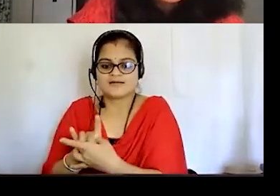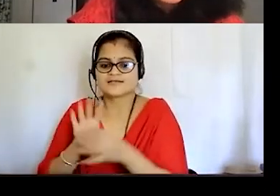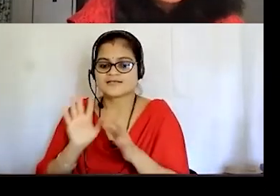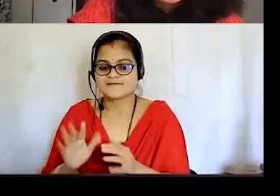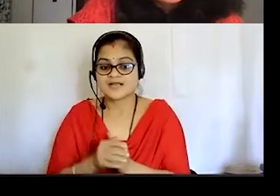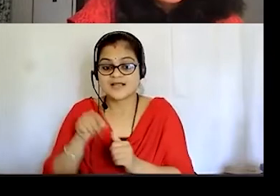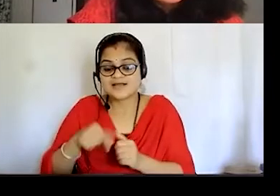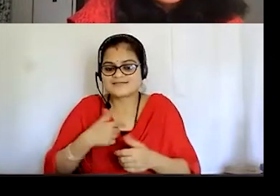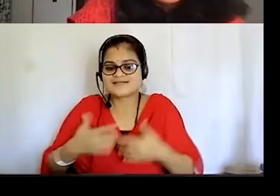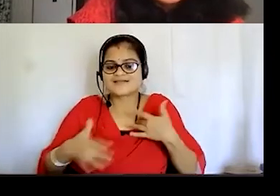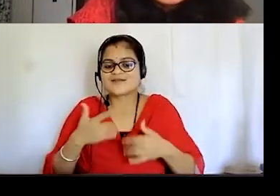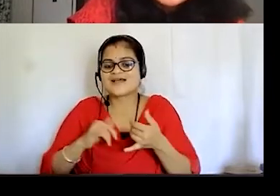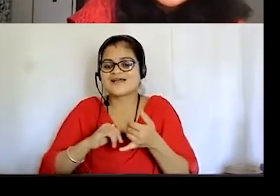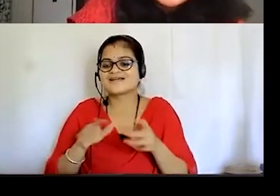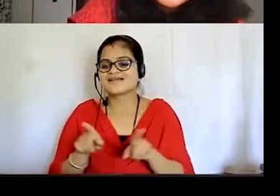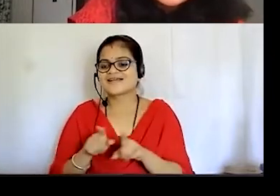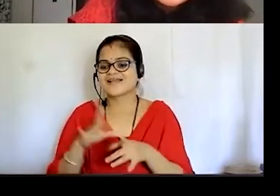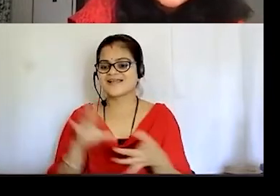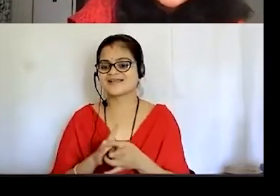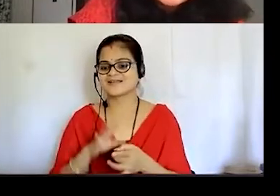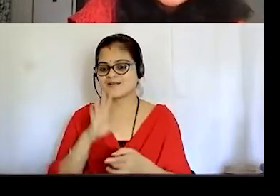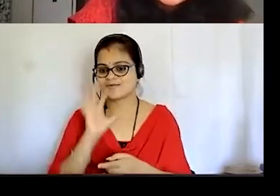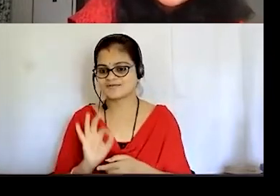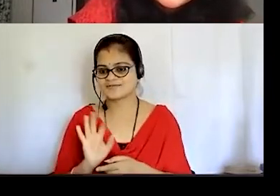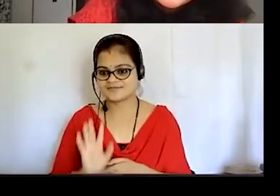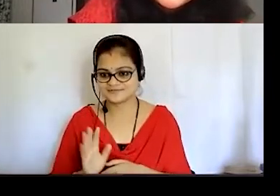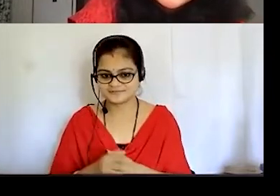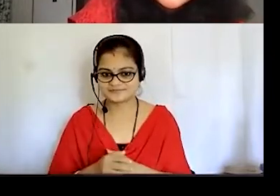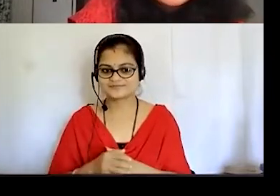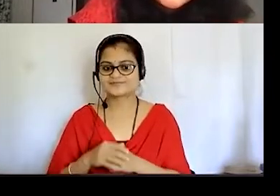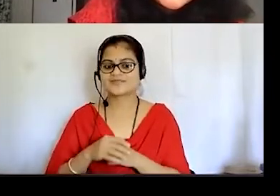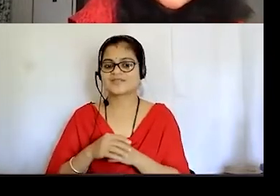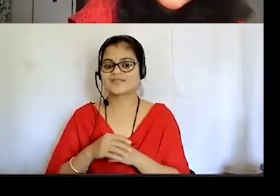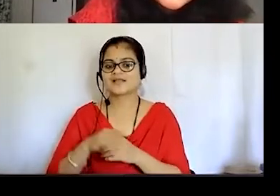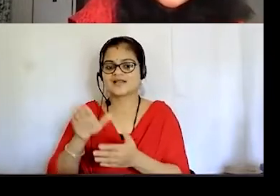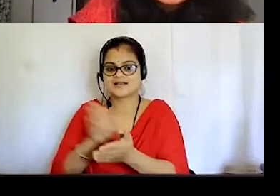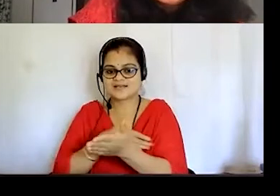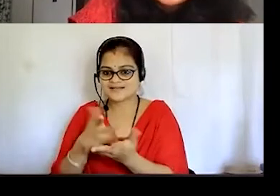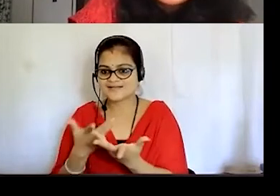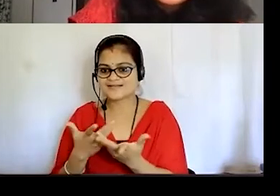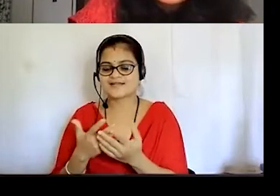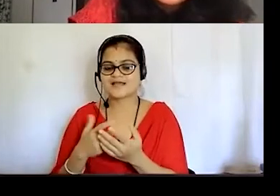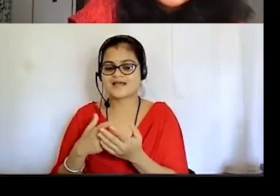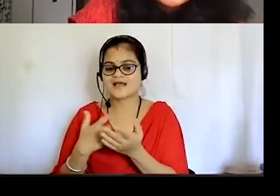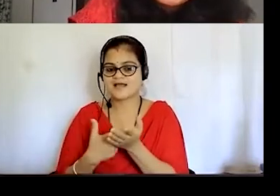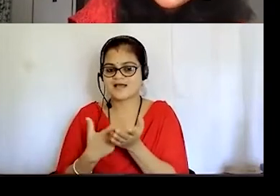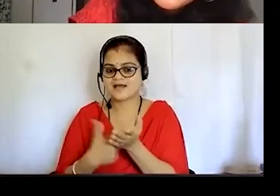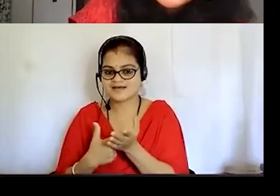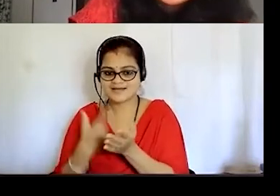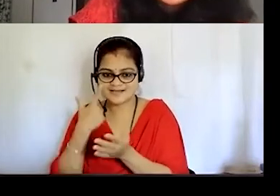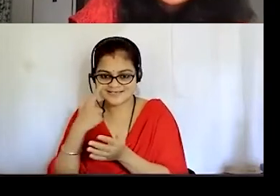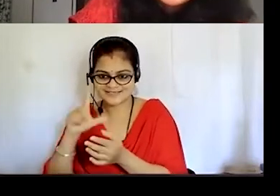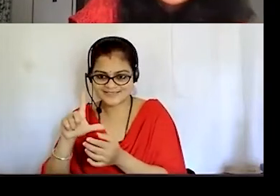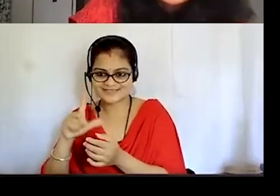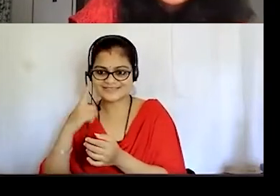social experience. Compositional architecture with lyrics and musics have a